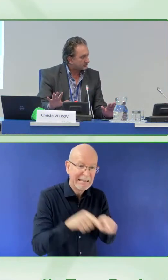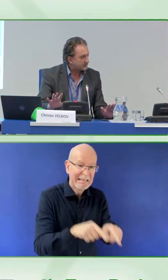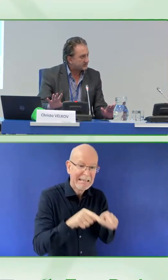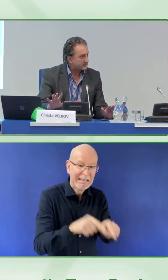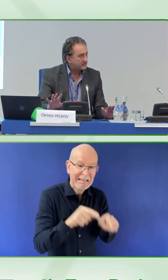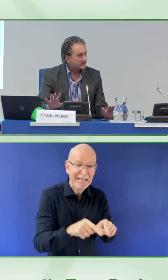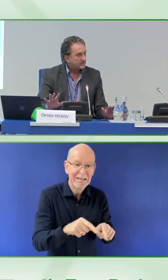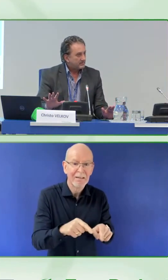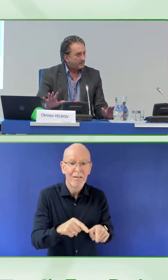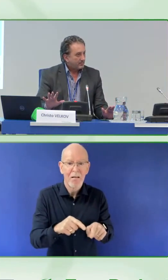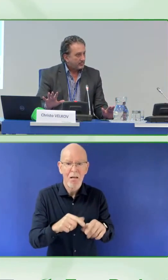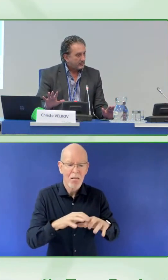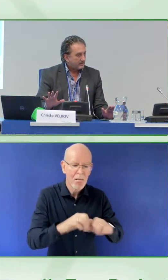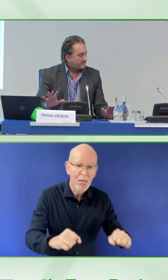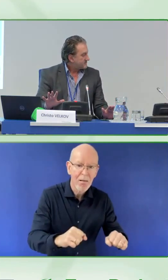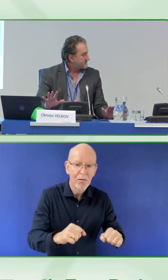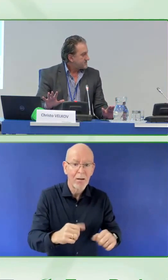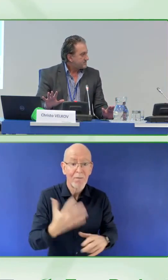to serve.